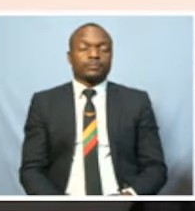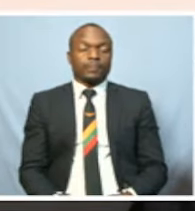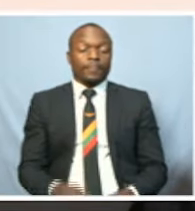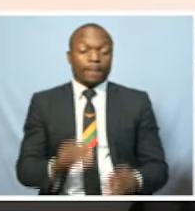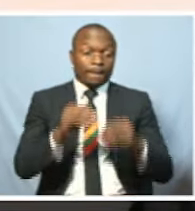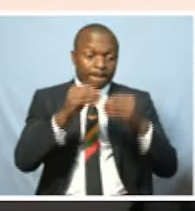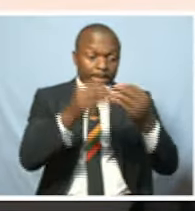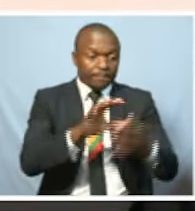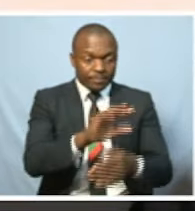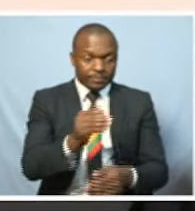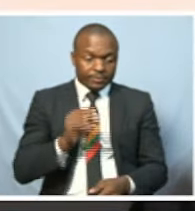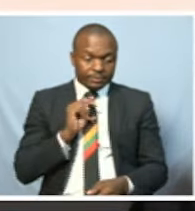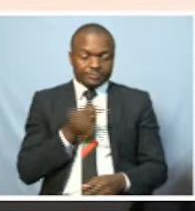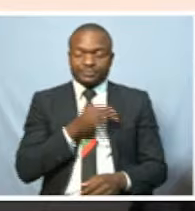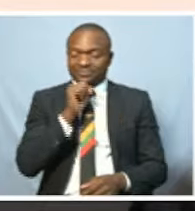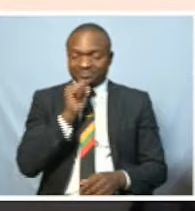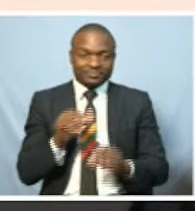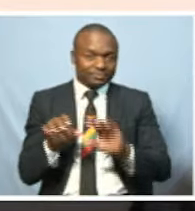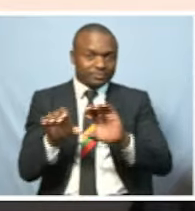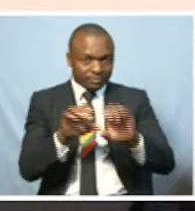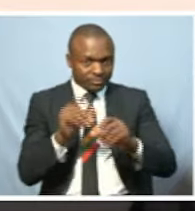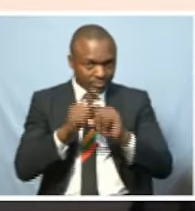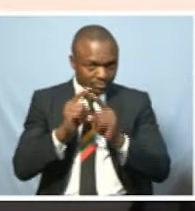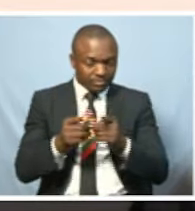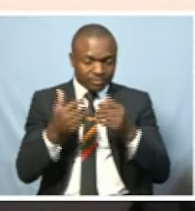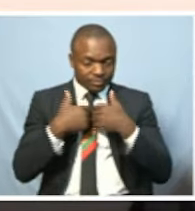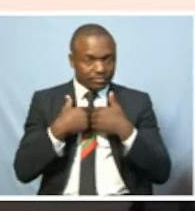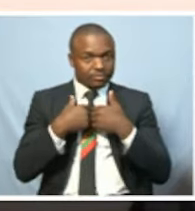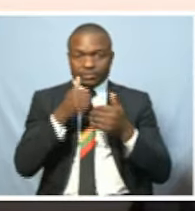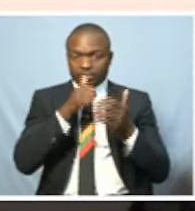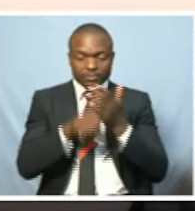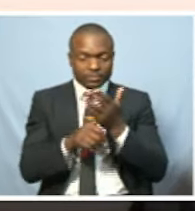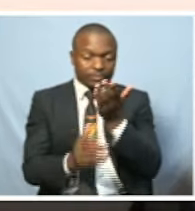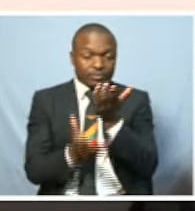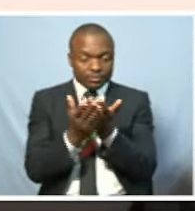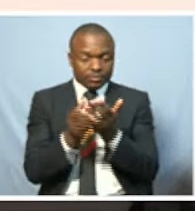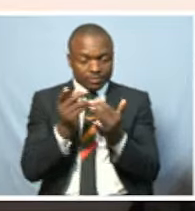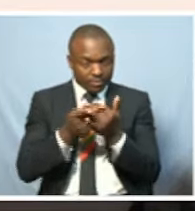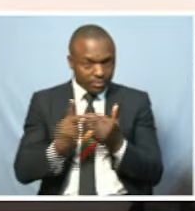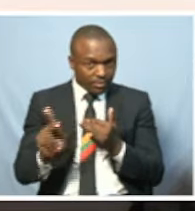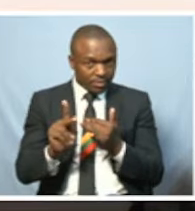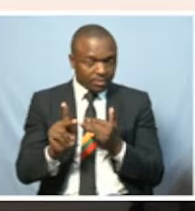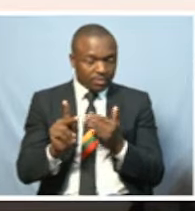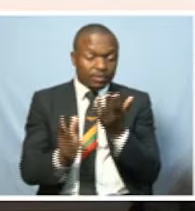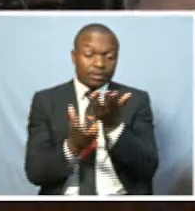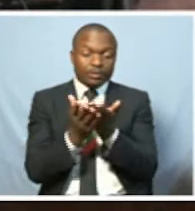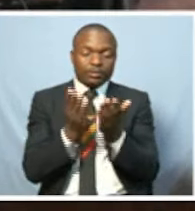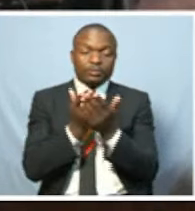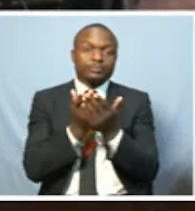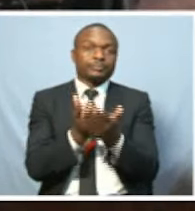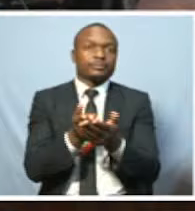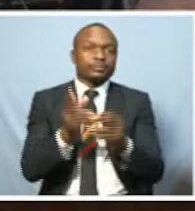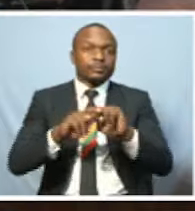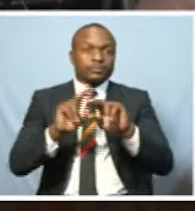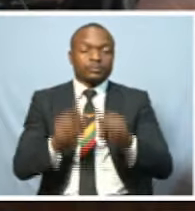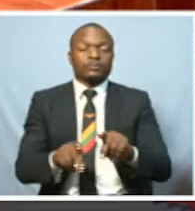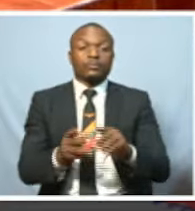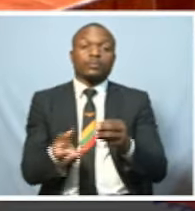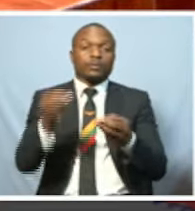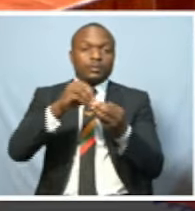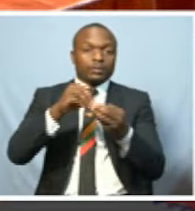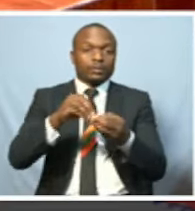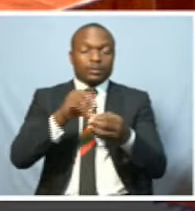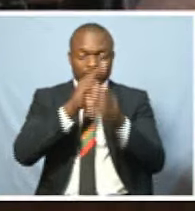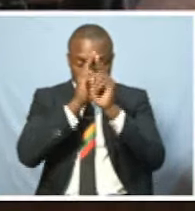to us, they did not do that, but we have a letter which we wrote to REA. It also attached as part of the appendices. I submit, Chair. Any follow-up, Honorable